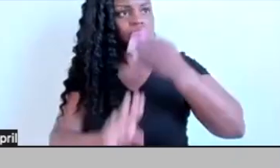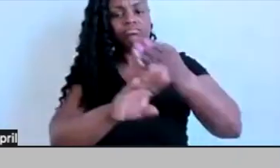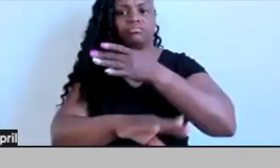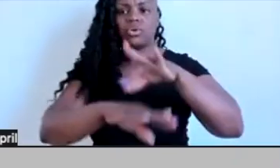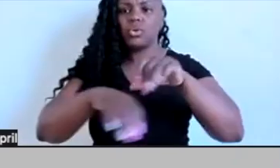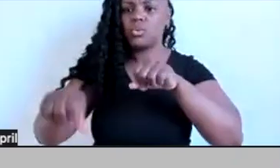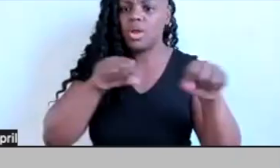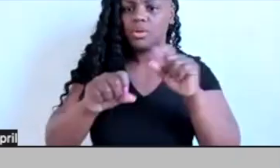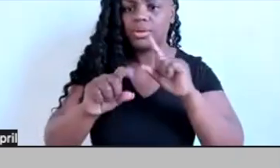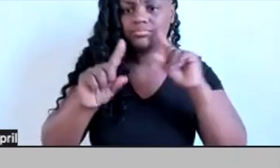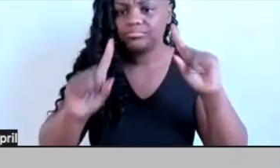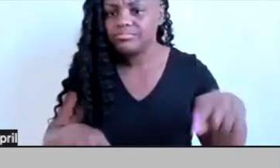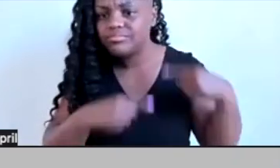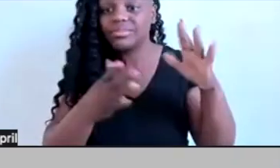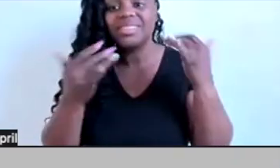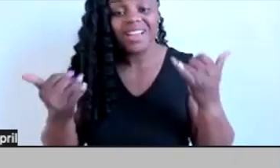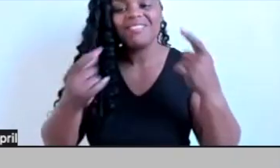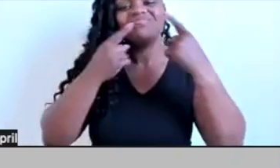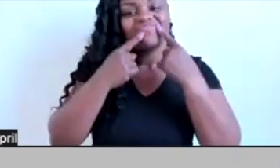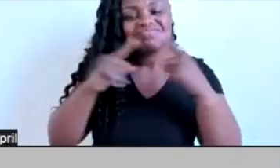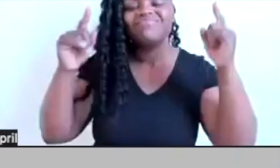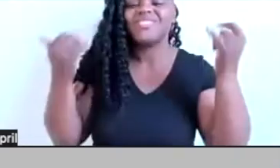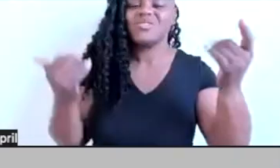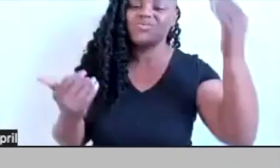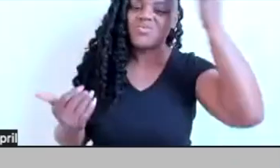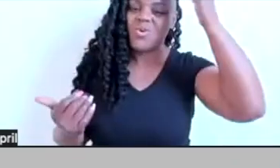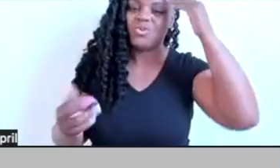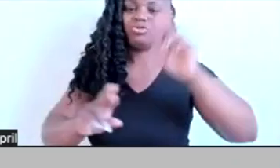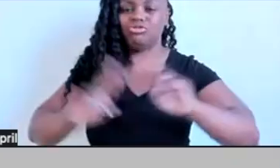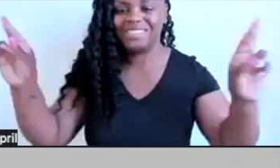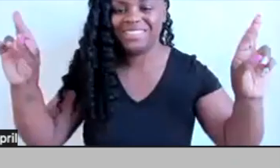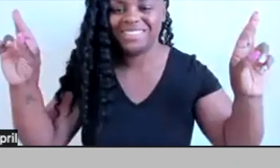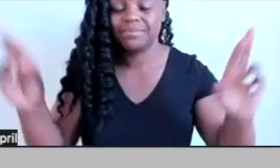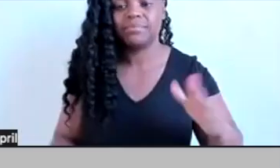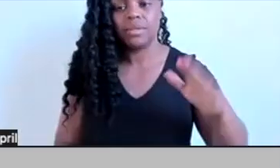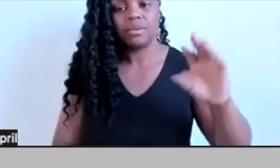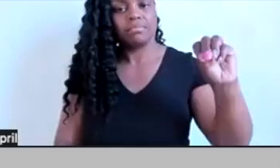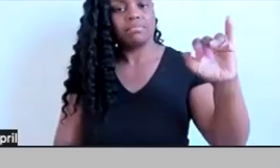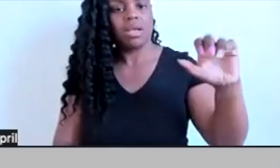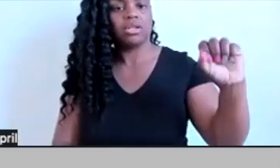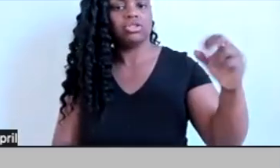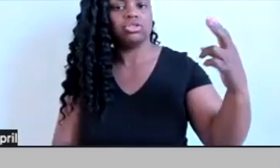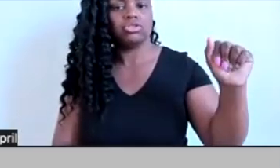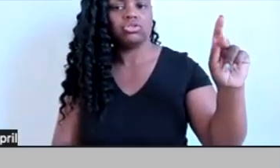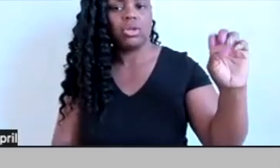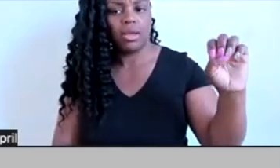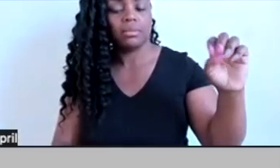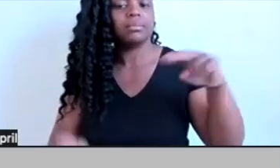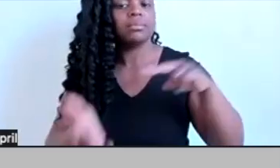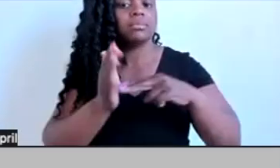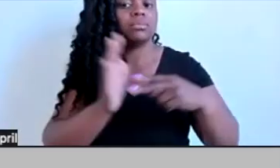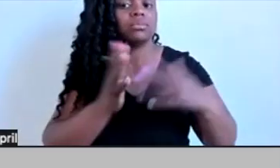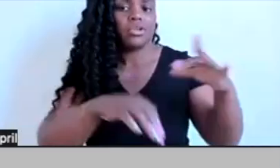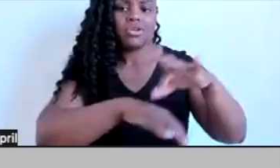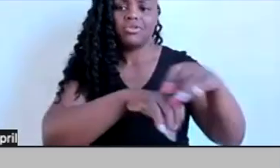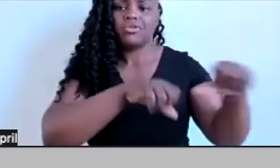seconds before the ground starts shaking for magnitude 4.5 or higher earthquakes. It doesn't sound like a lot of time,